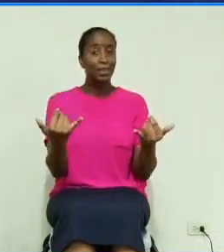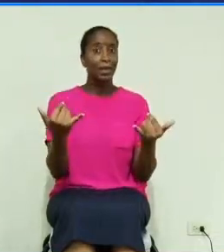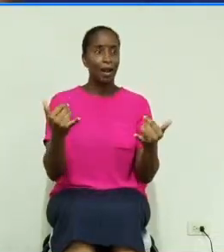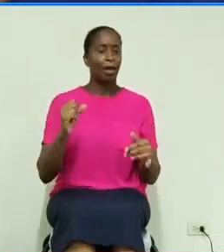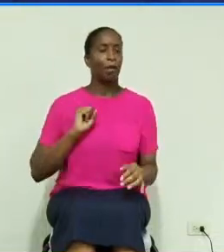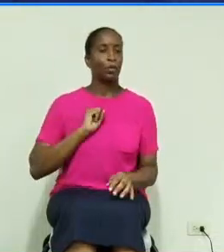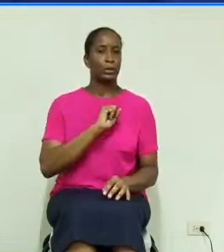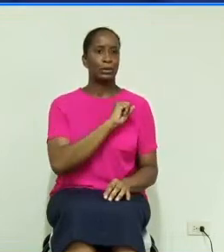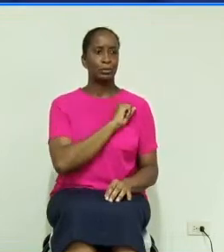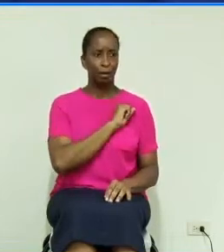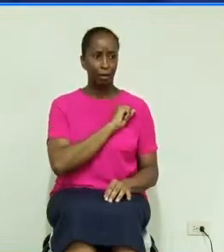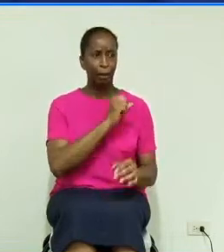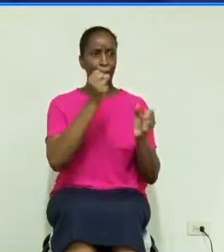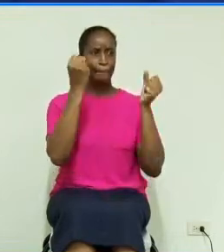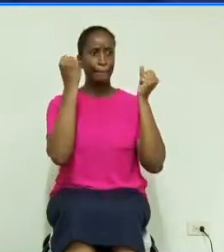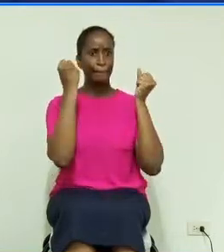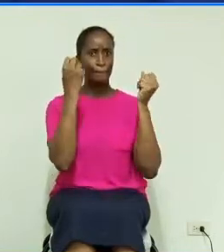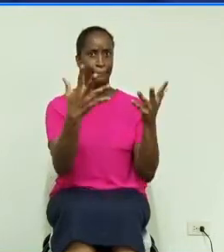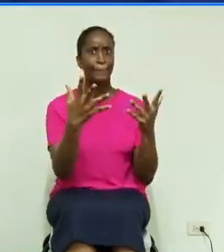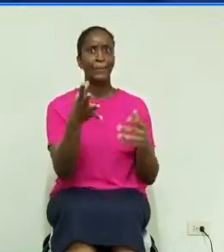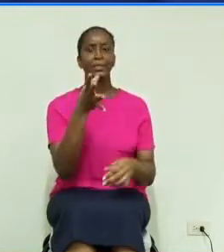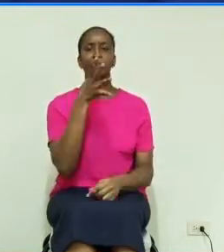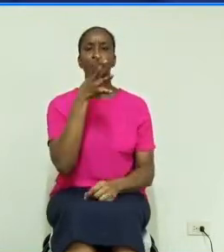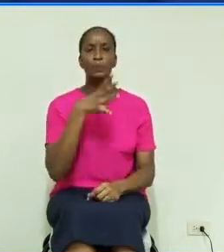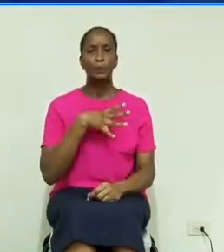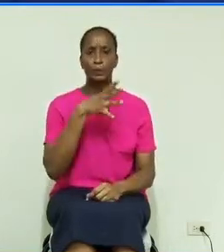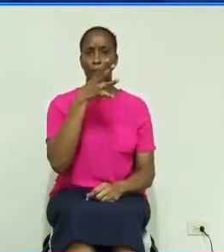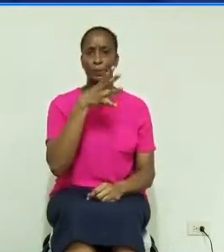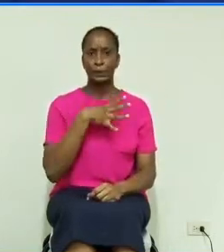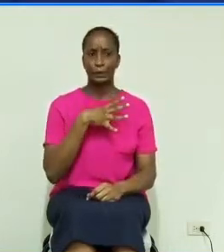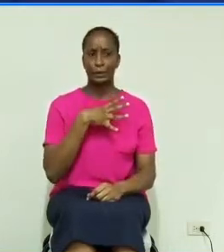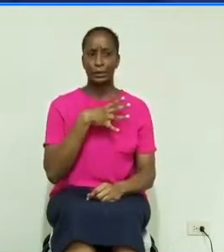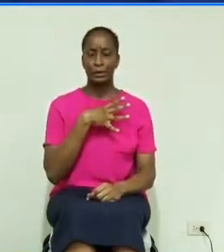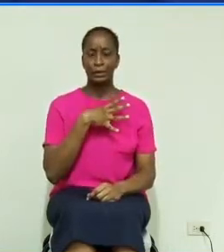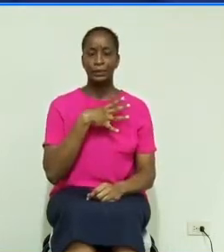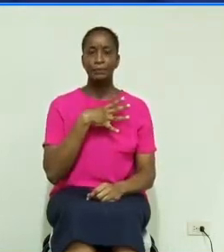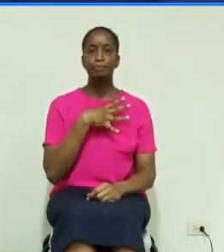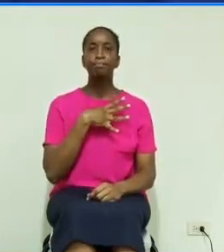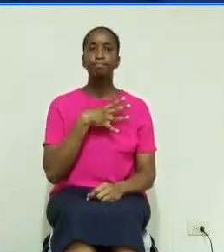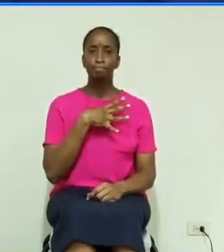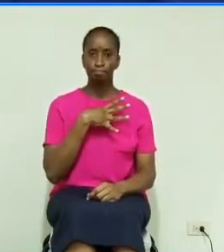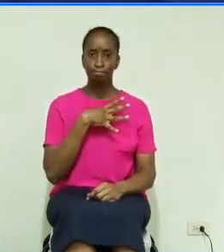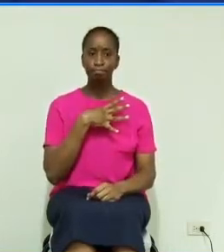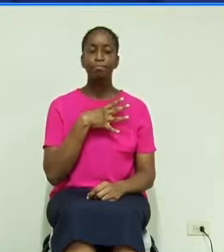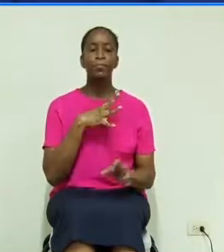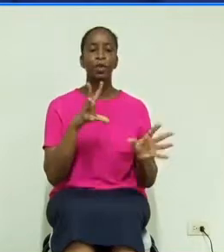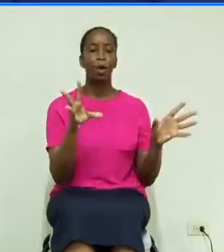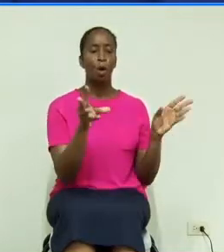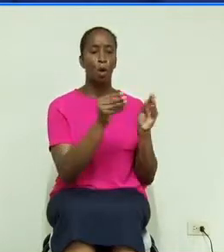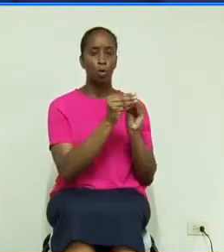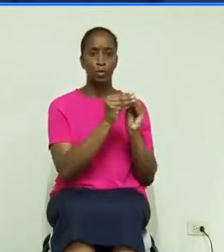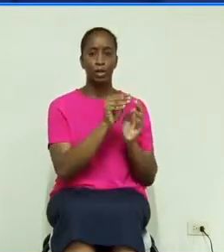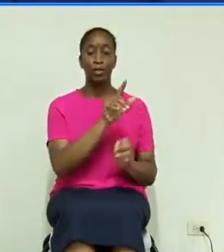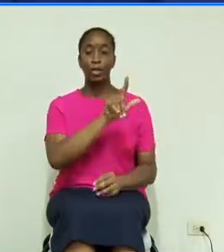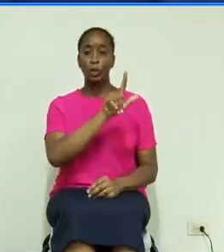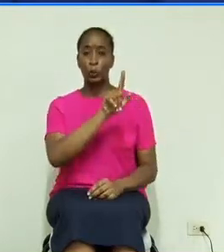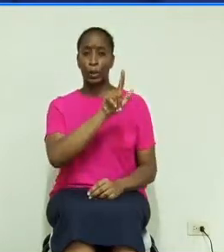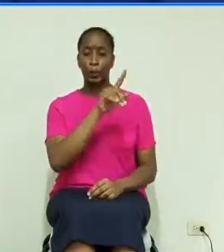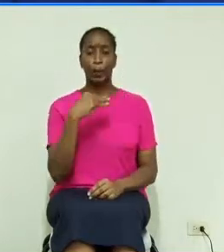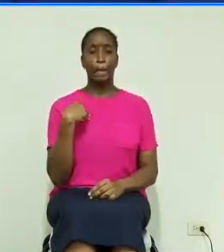females. I'm subject to correction, but we have 9 members out of the 21, which is about